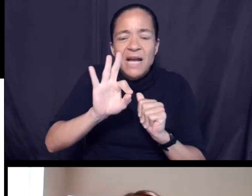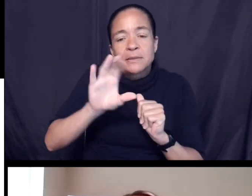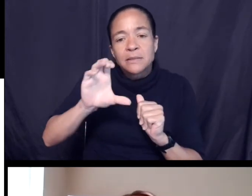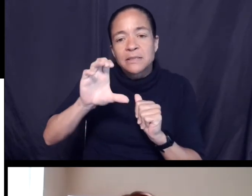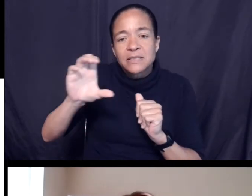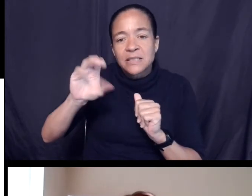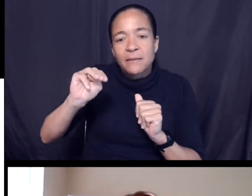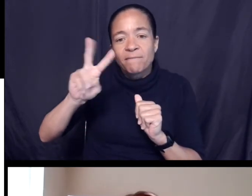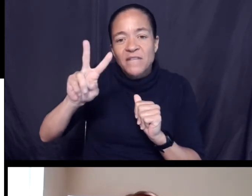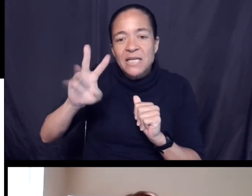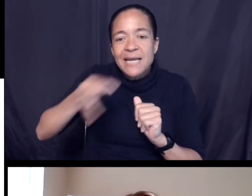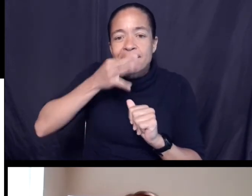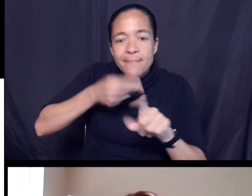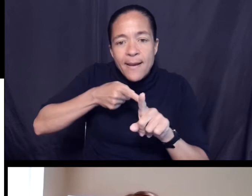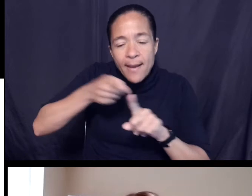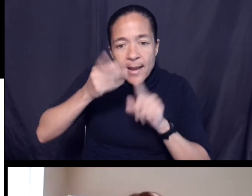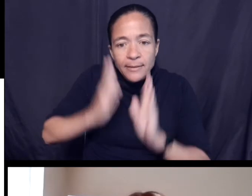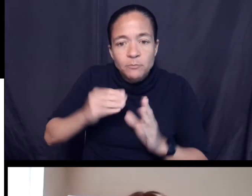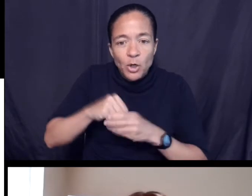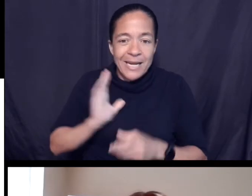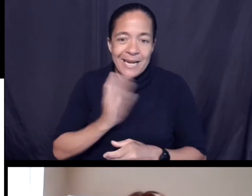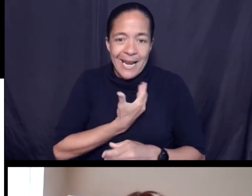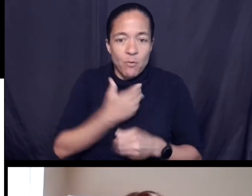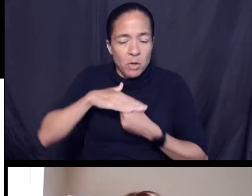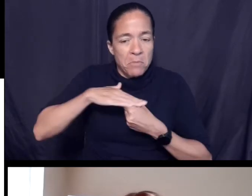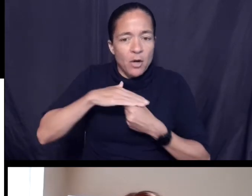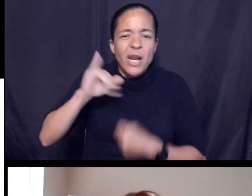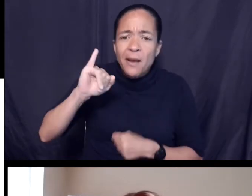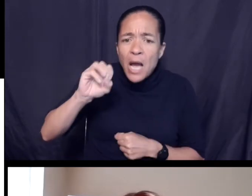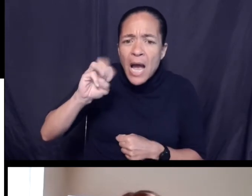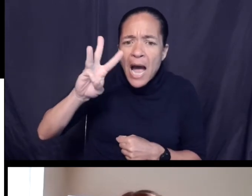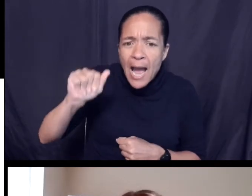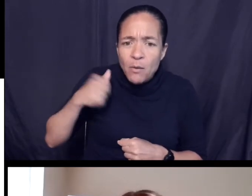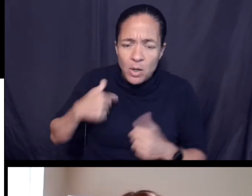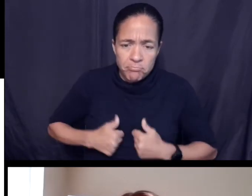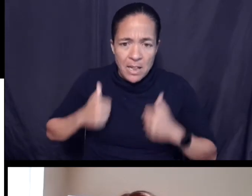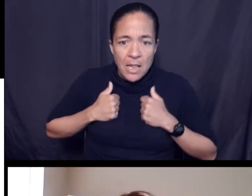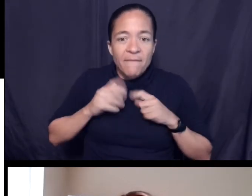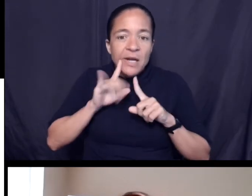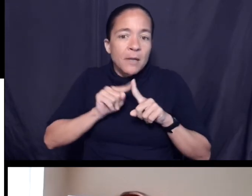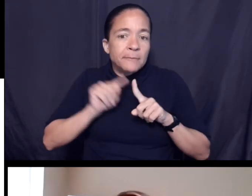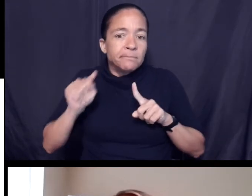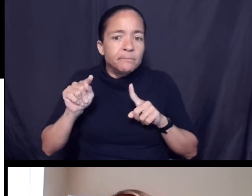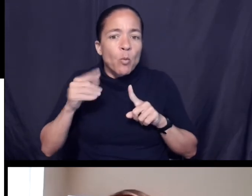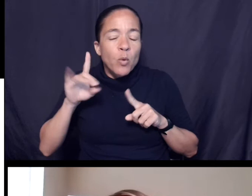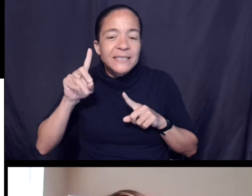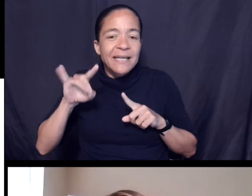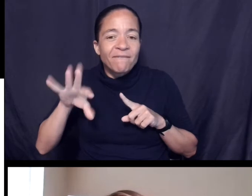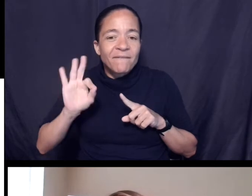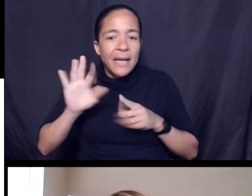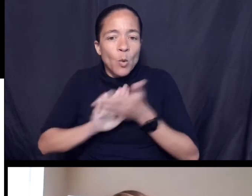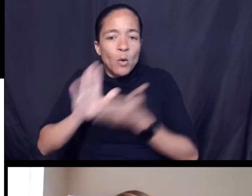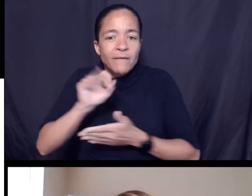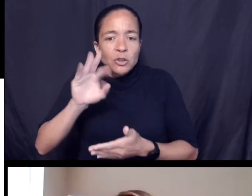Iowa. And so we found in Minnesota, a neighboring state, an expert at the University of Minnesota. And